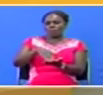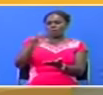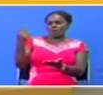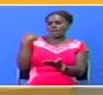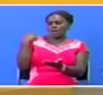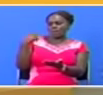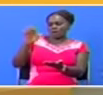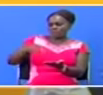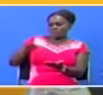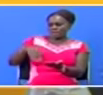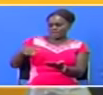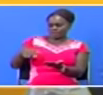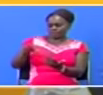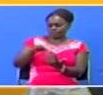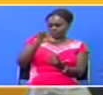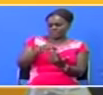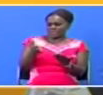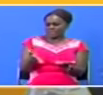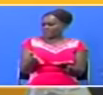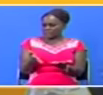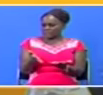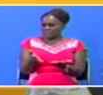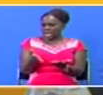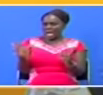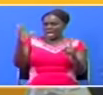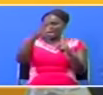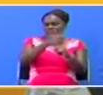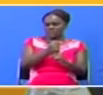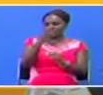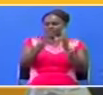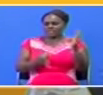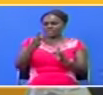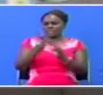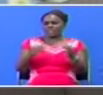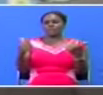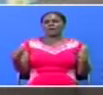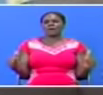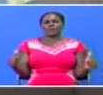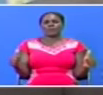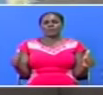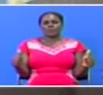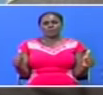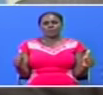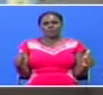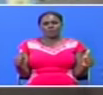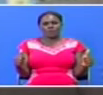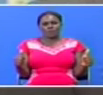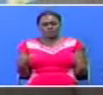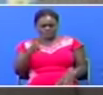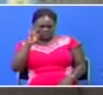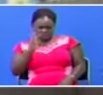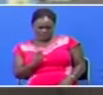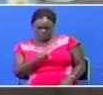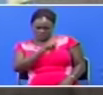of elected women, these numbers still fall short of the required 33% minimum. Leo watajadili waone kwamba